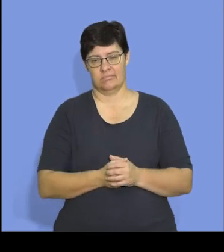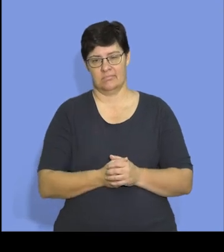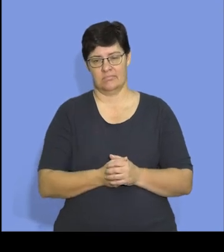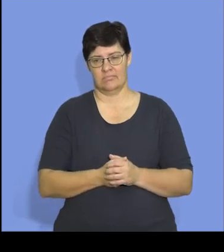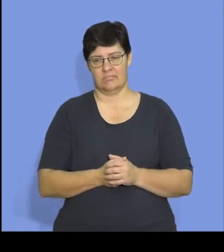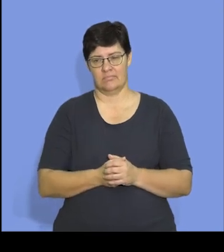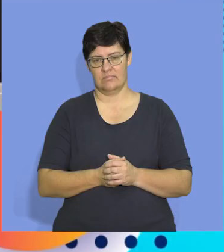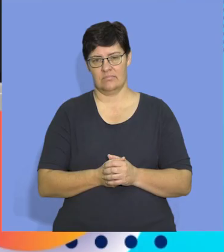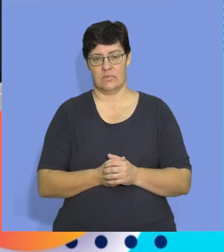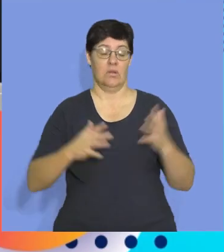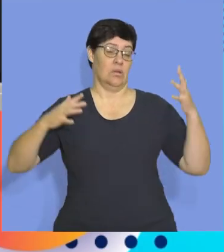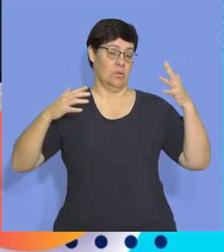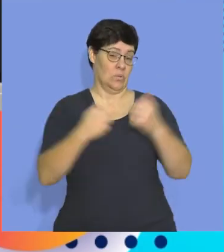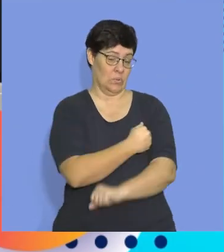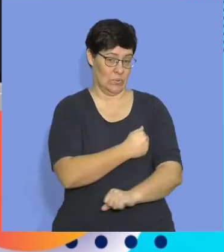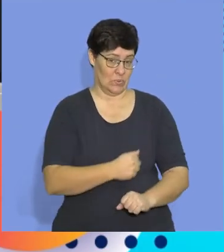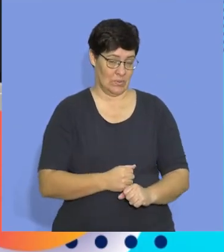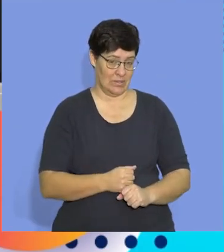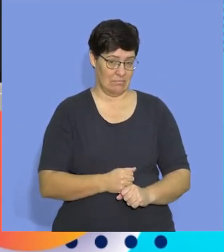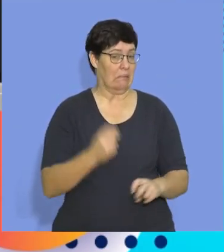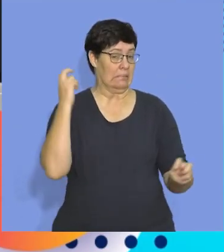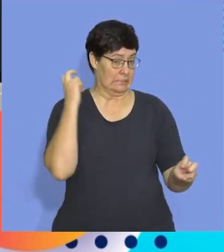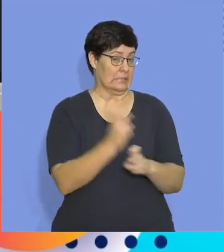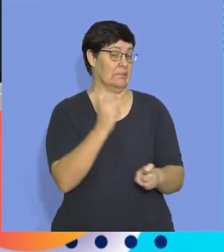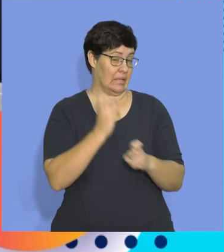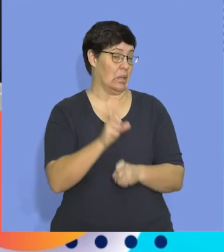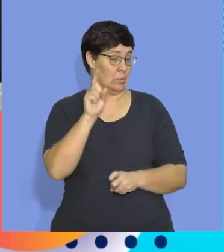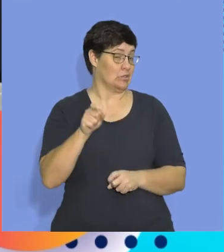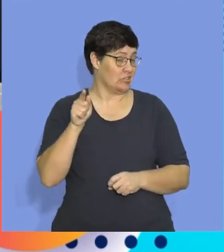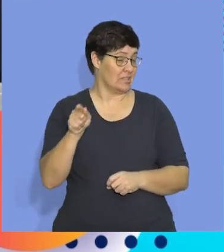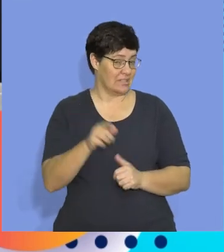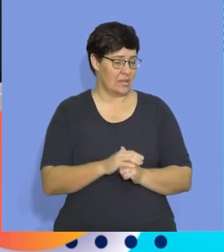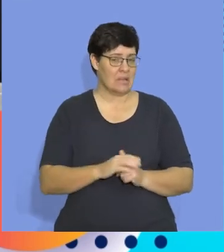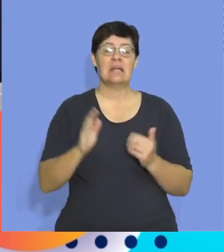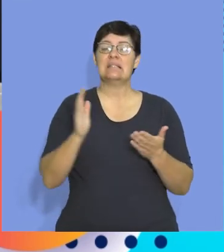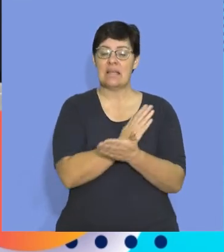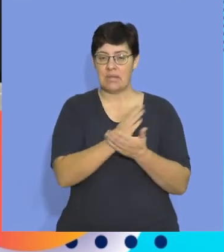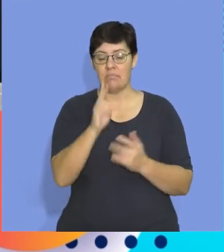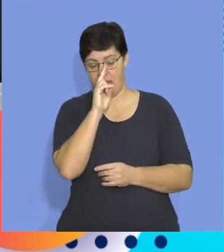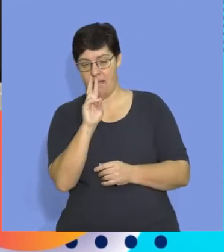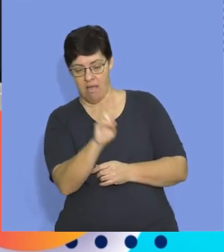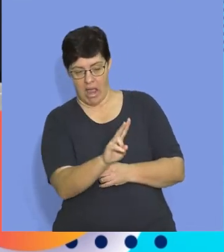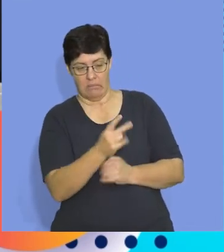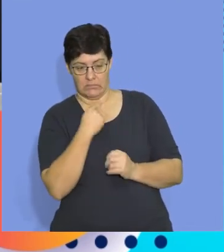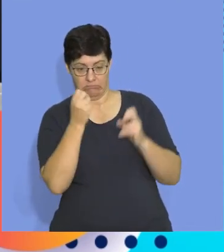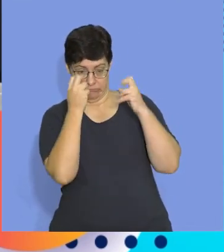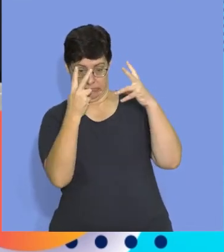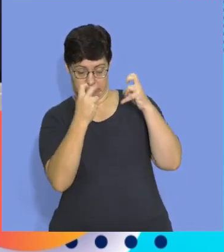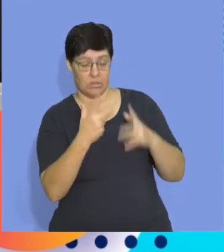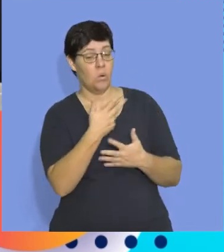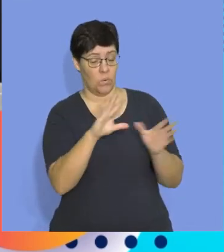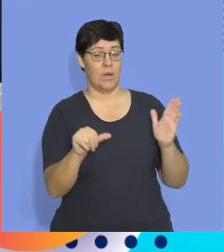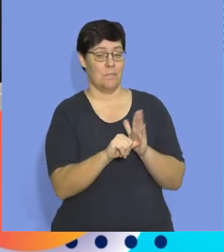Sure. I did do a difficult question there, but sometimes you got to see them because they're important,